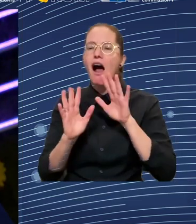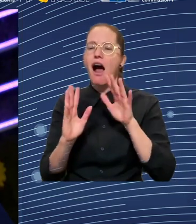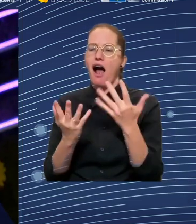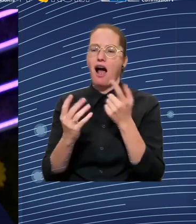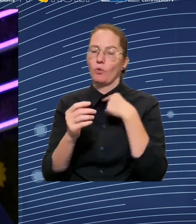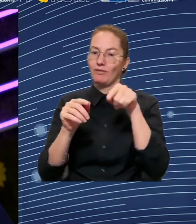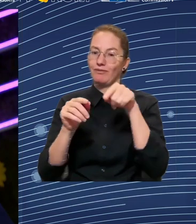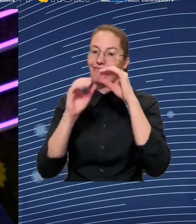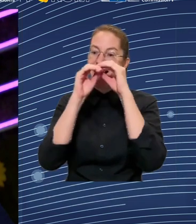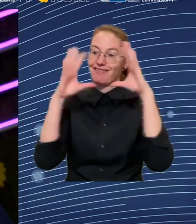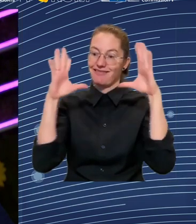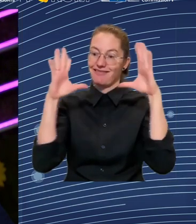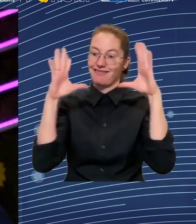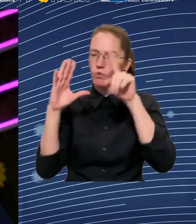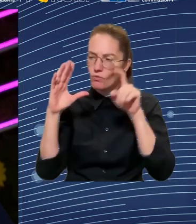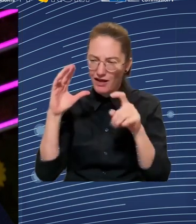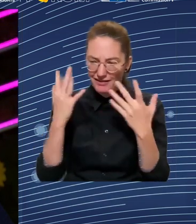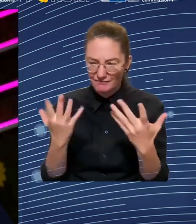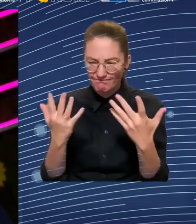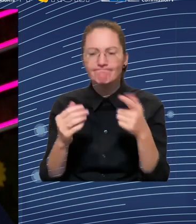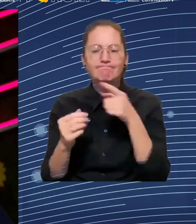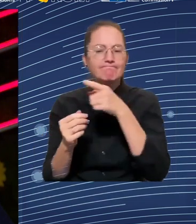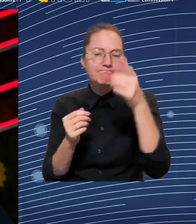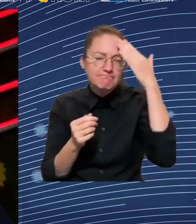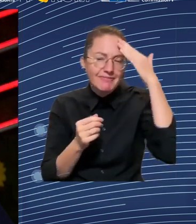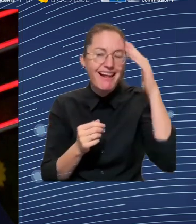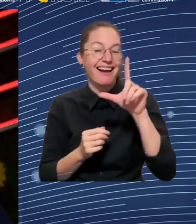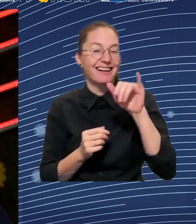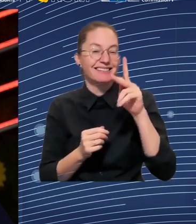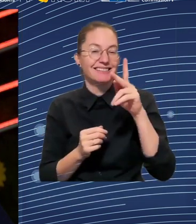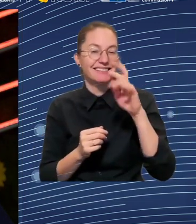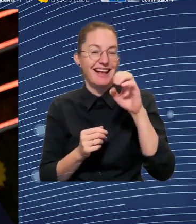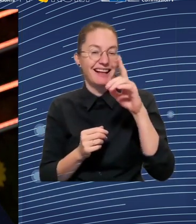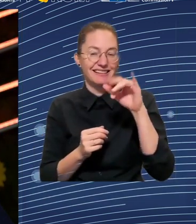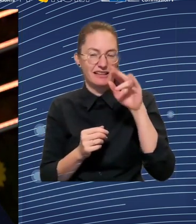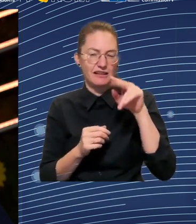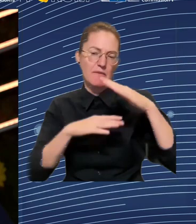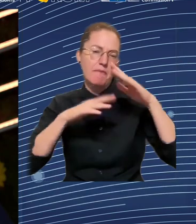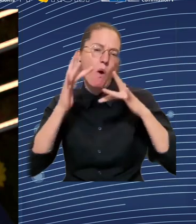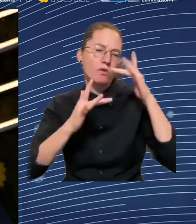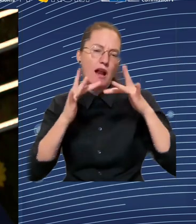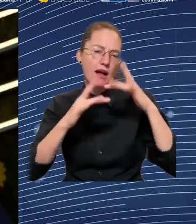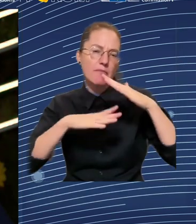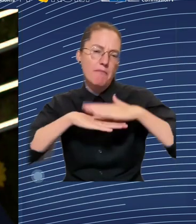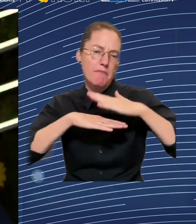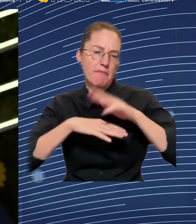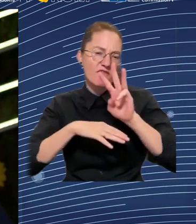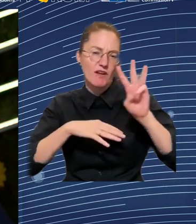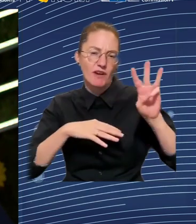the connection and the skills that they may need to further their career. And so through the platform, we